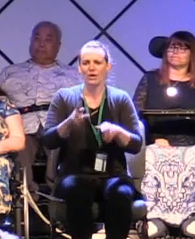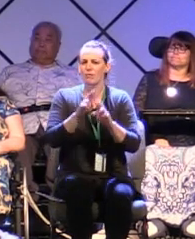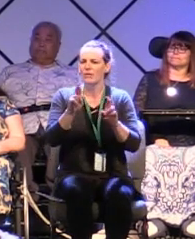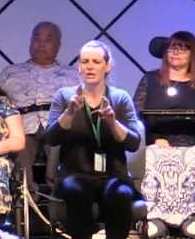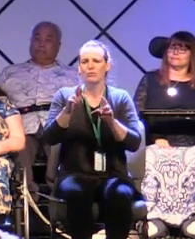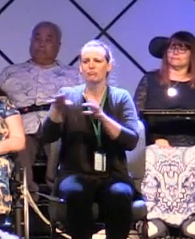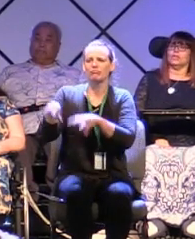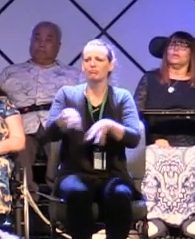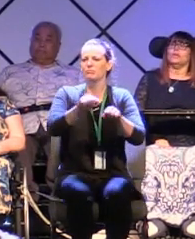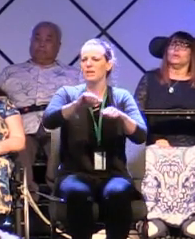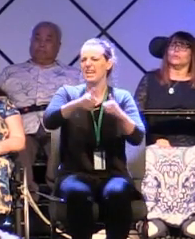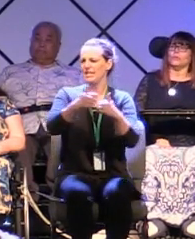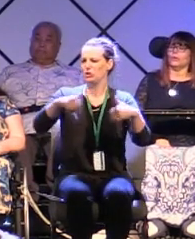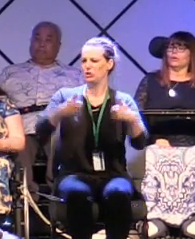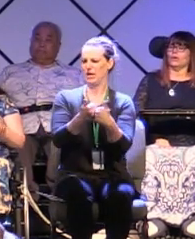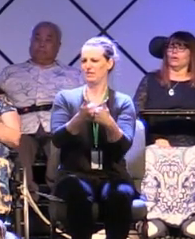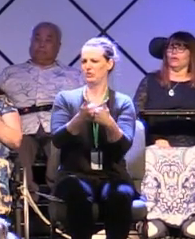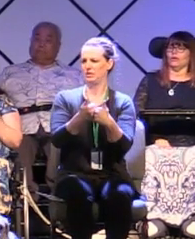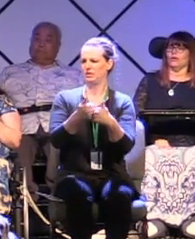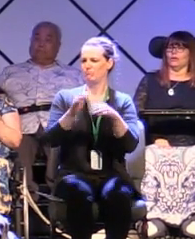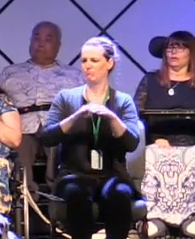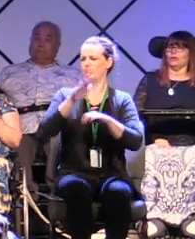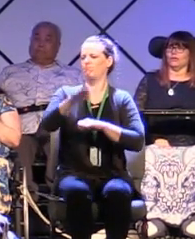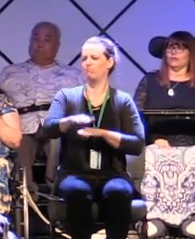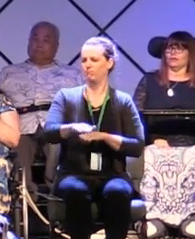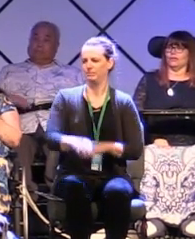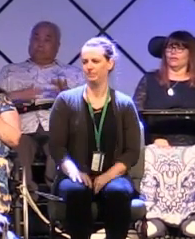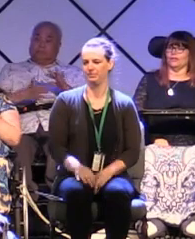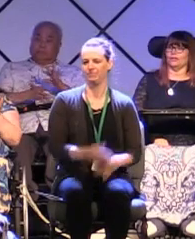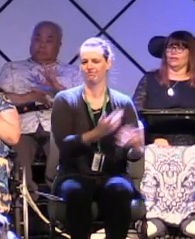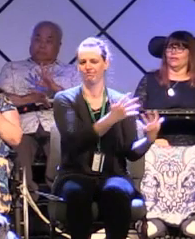any challenges that may arise.